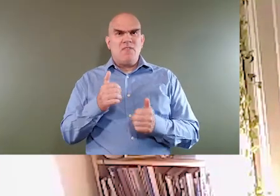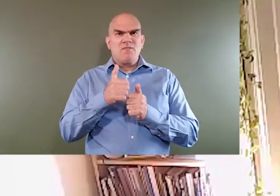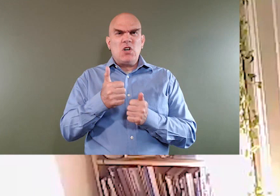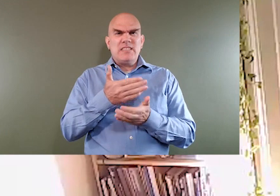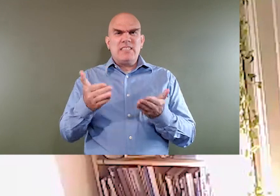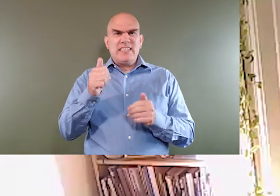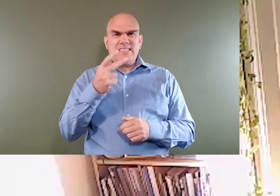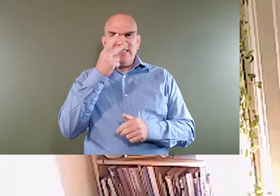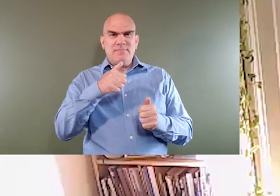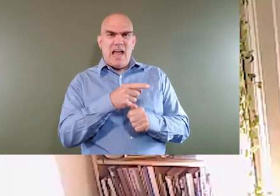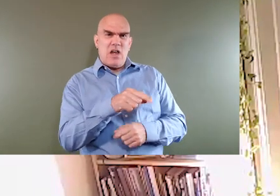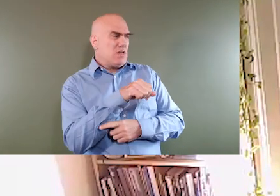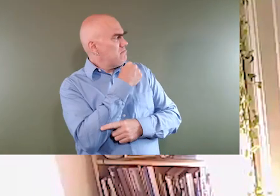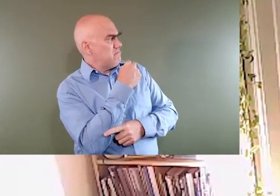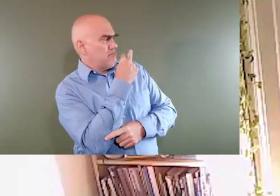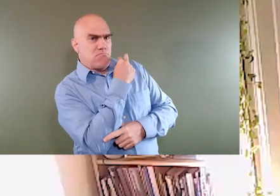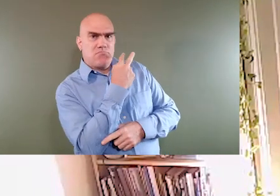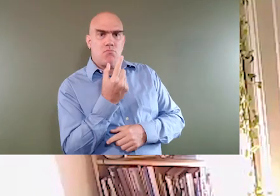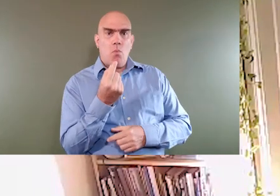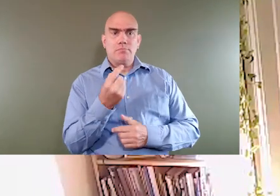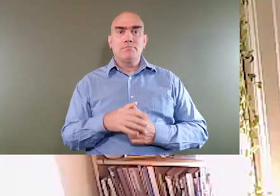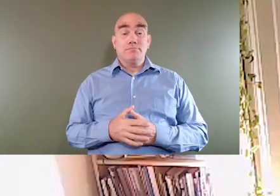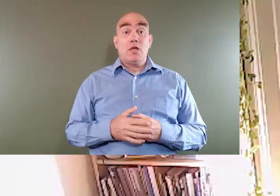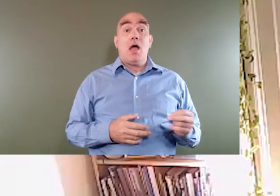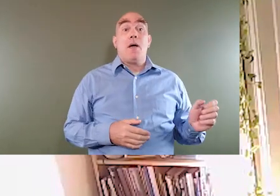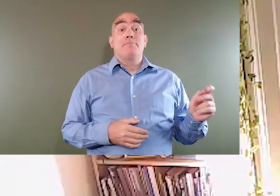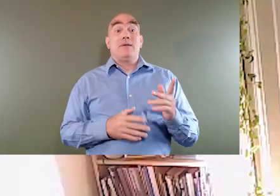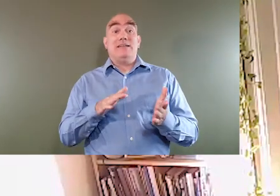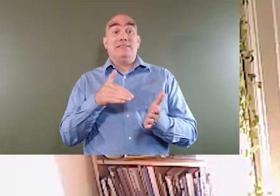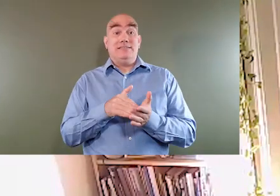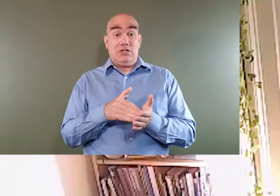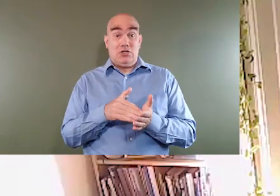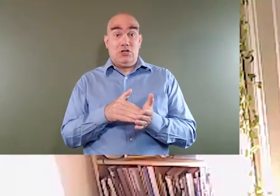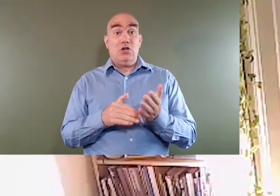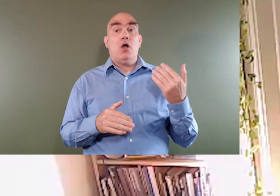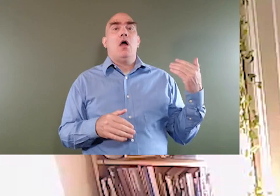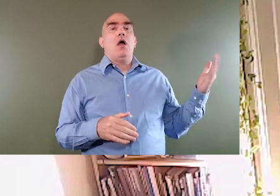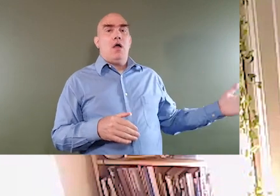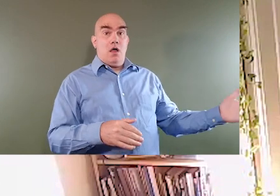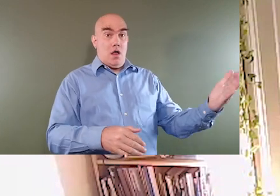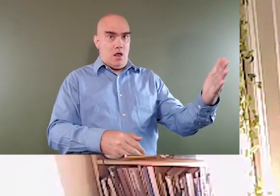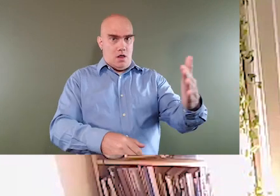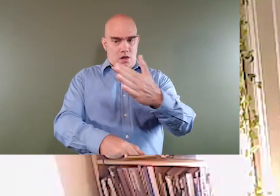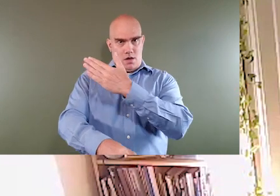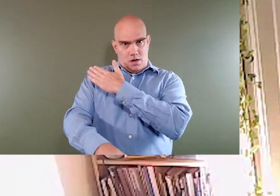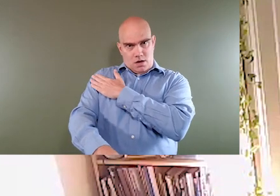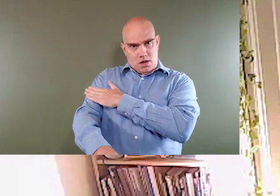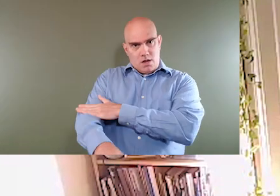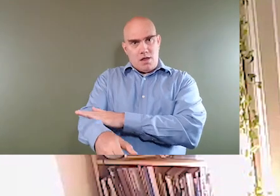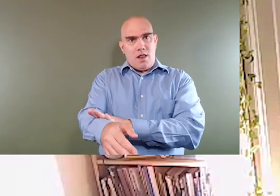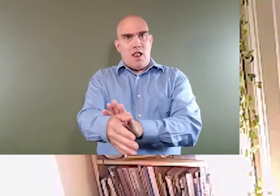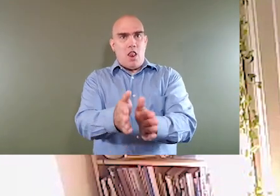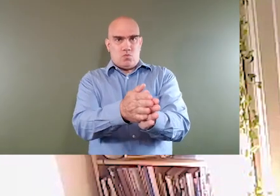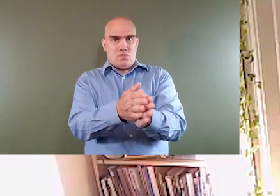you can see? And then coming back to the center, closing the book, down the chest, down the arm, and back to the center.